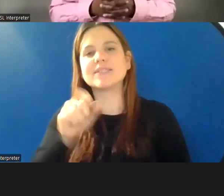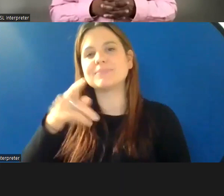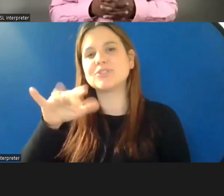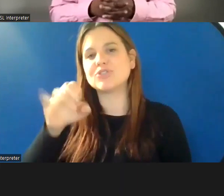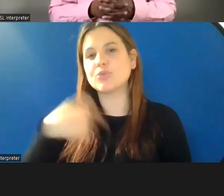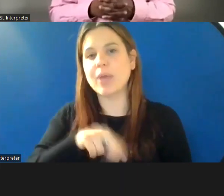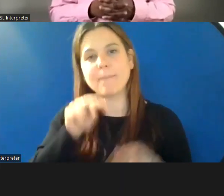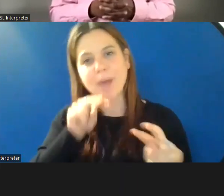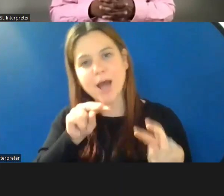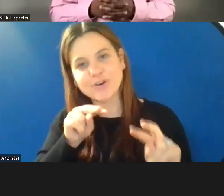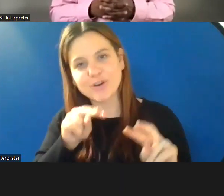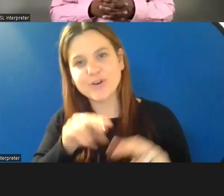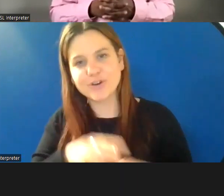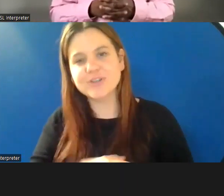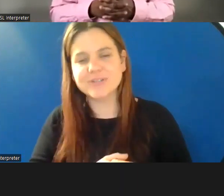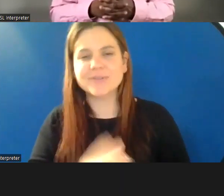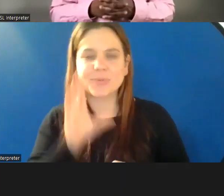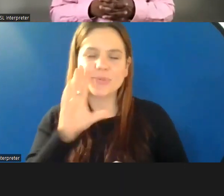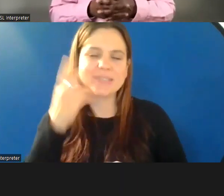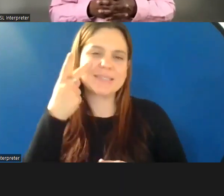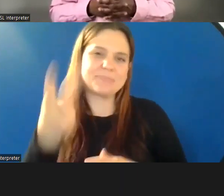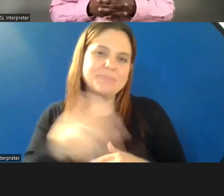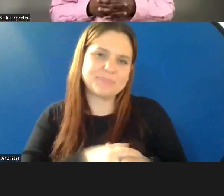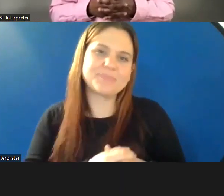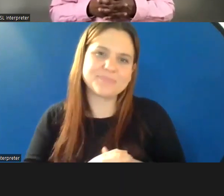That was a really hand wavy answer, I know.